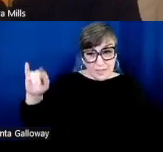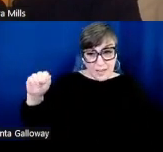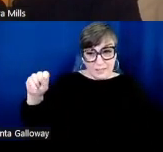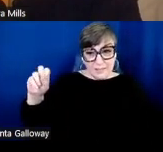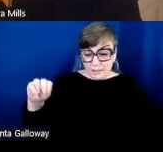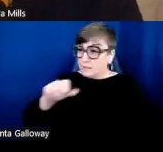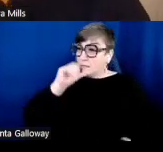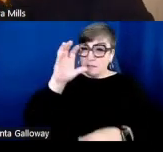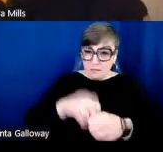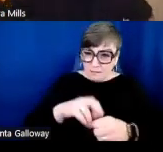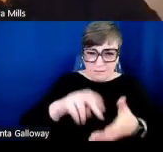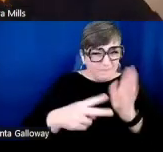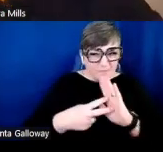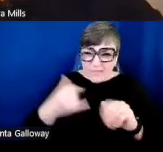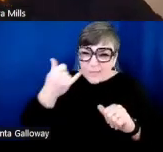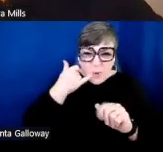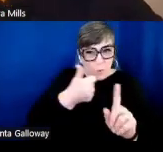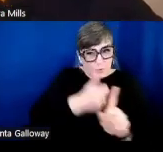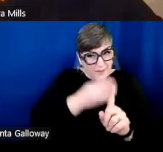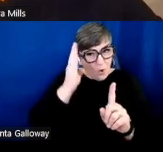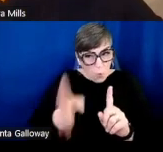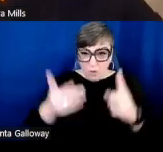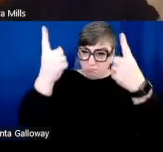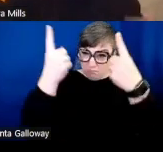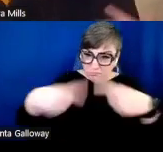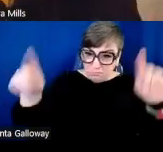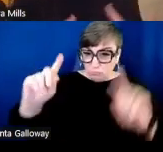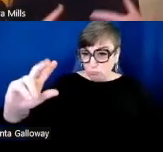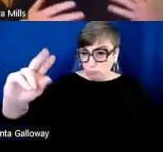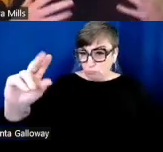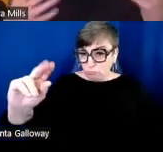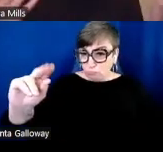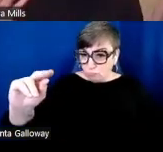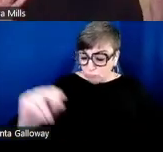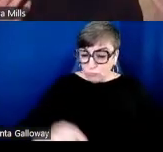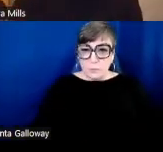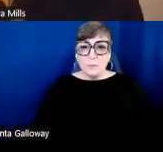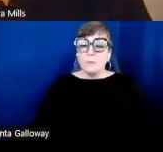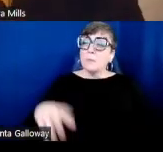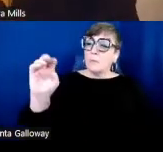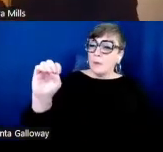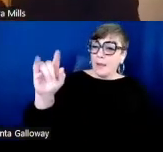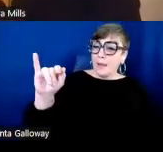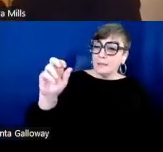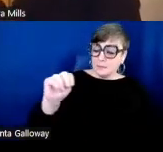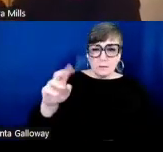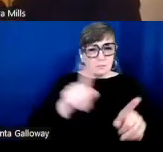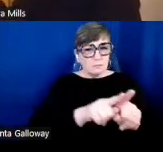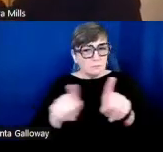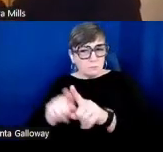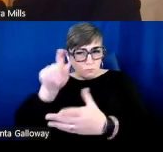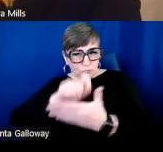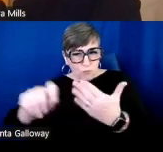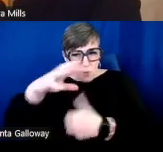edison also um wrote in his notes that he had quote tried a great many experiments